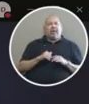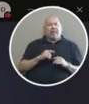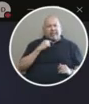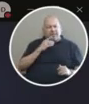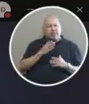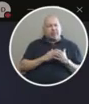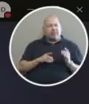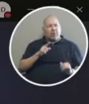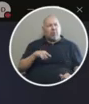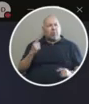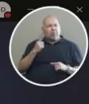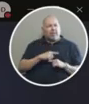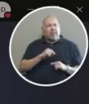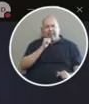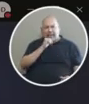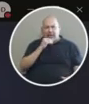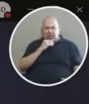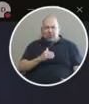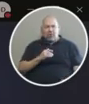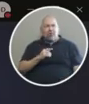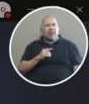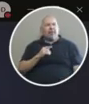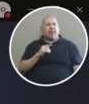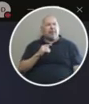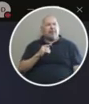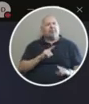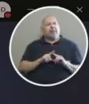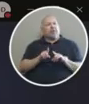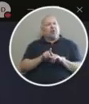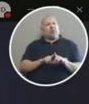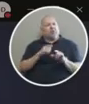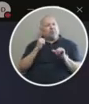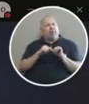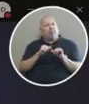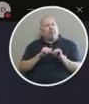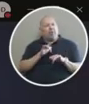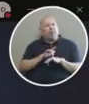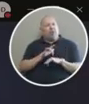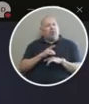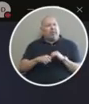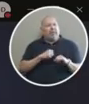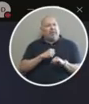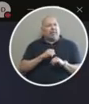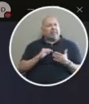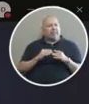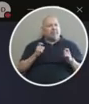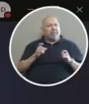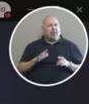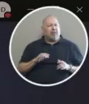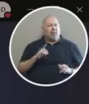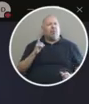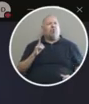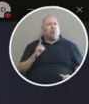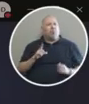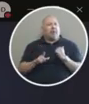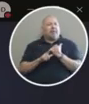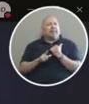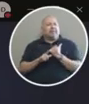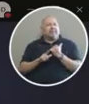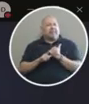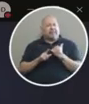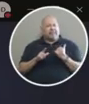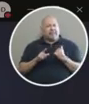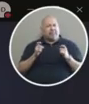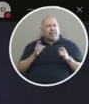you, some of those days were not good, to be sure. But I also remember the early years when the city manager had one assistant